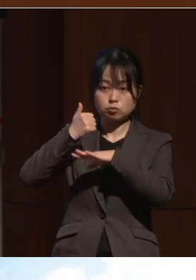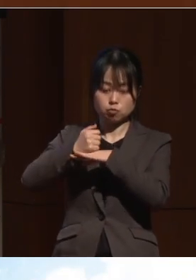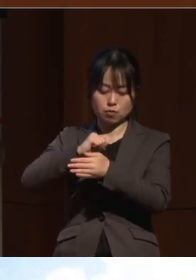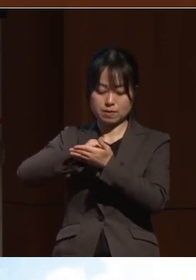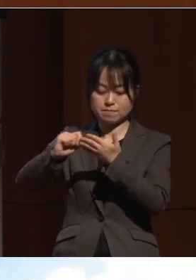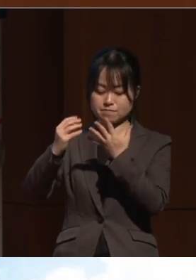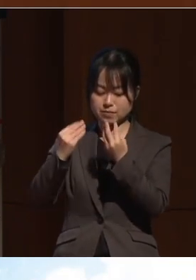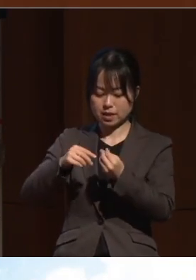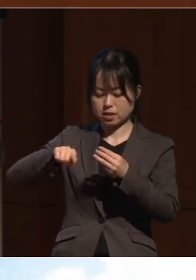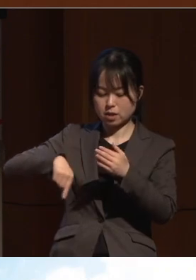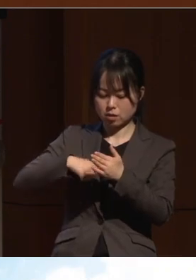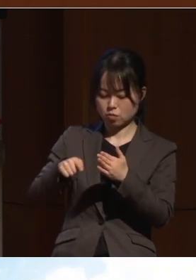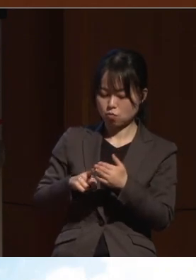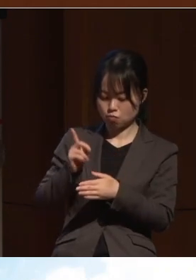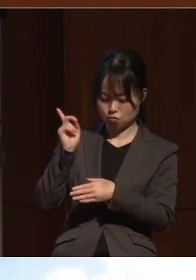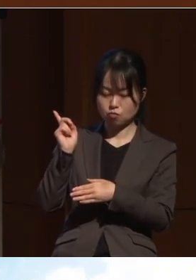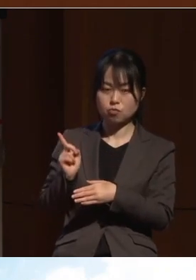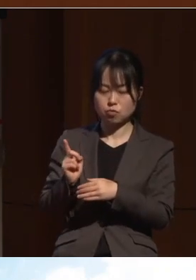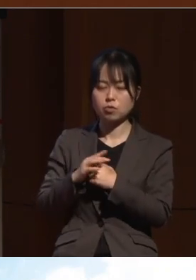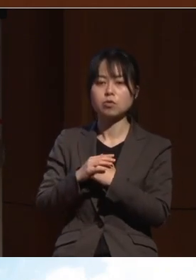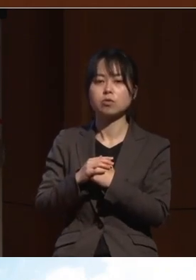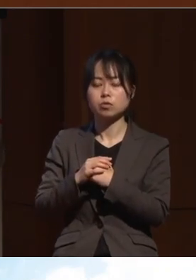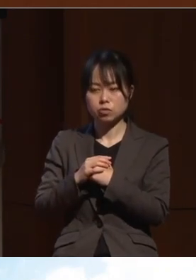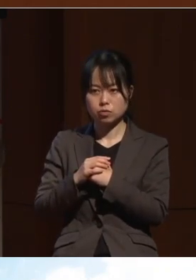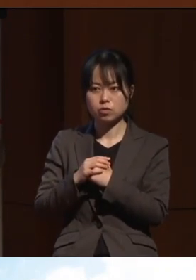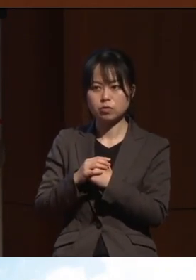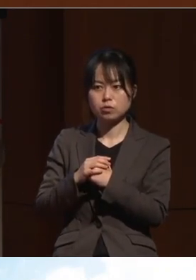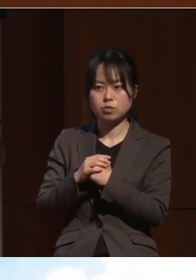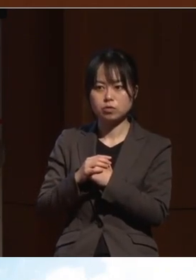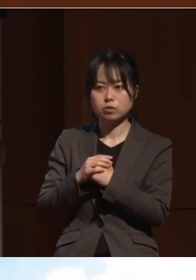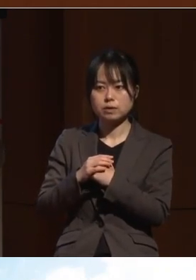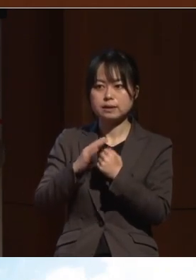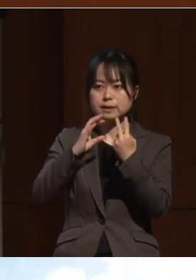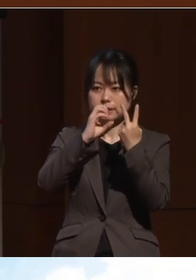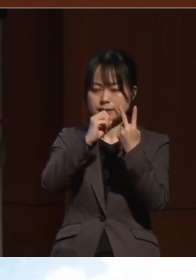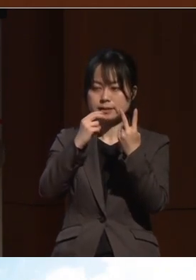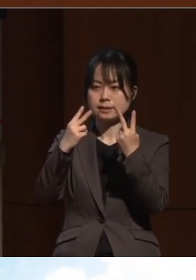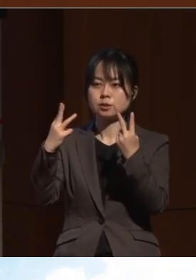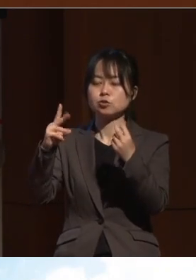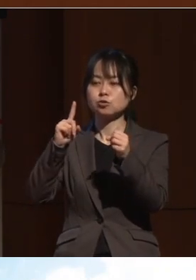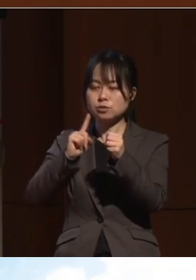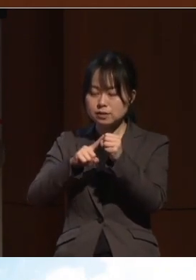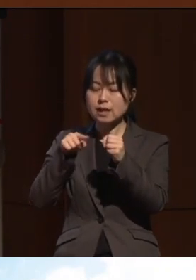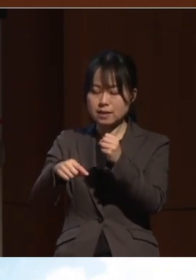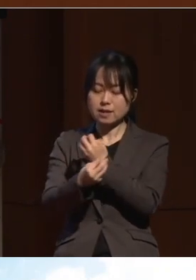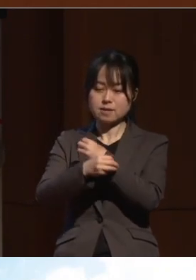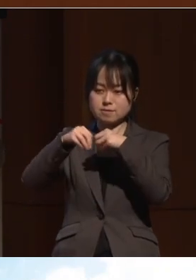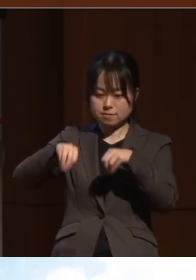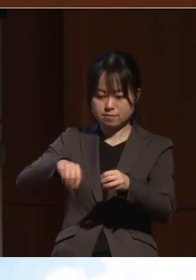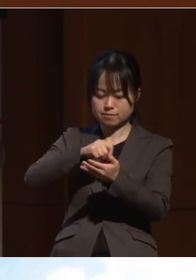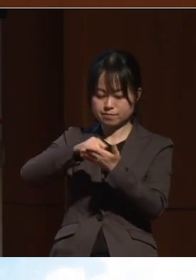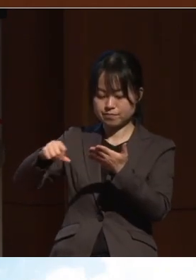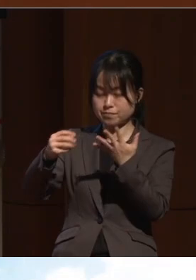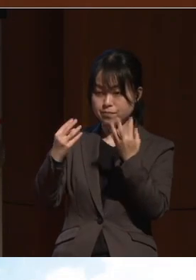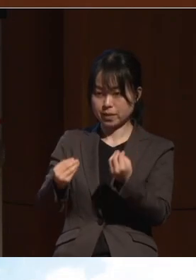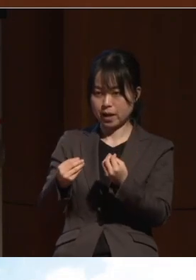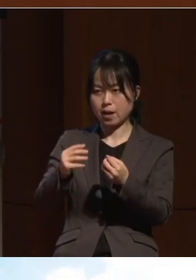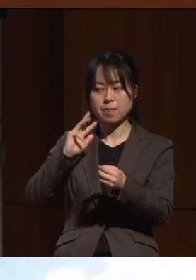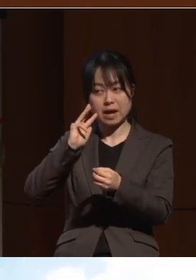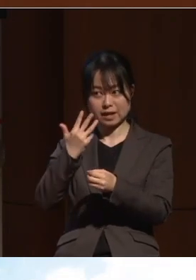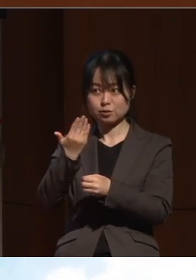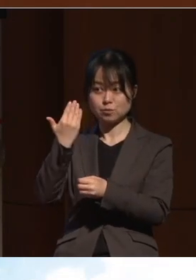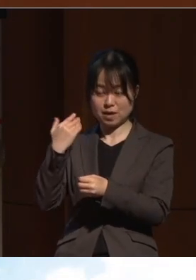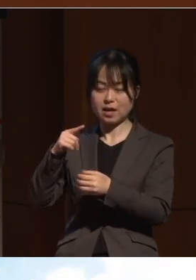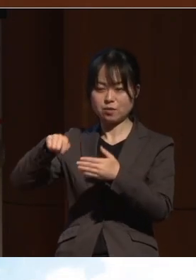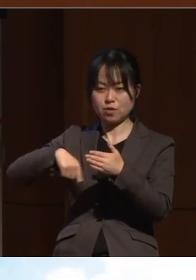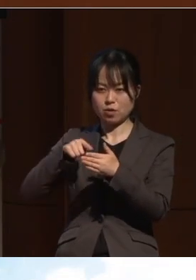the UK and Japan on the 17th of May 2023, so just over 18 months ago. And that cemented our relationship with new agreements